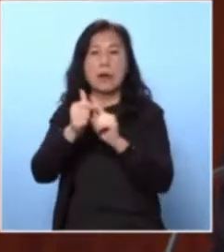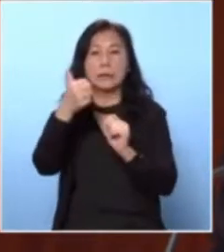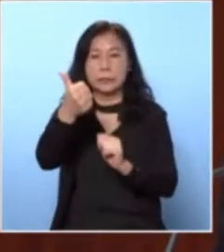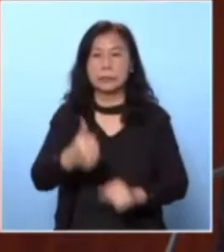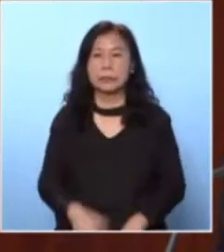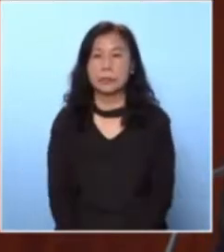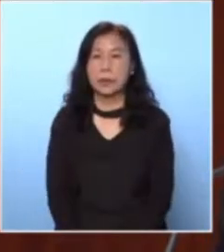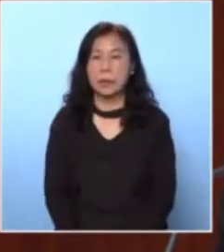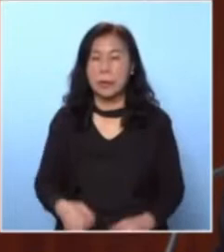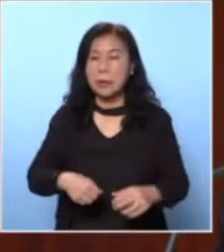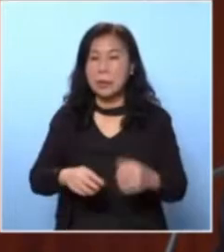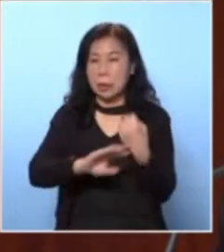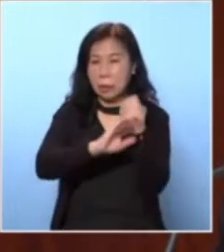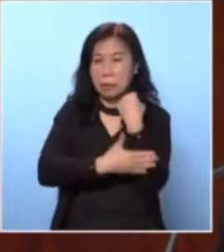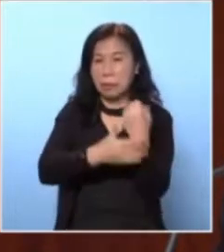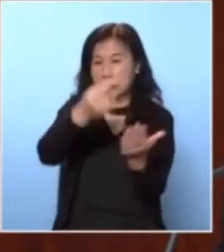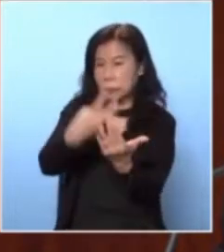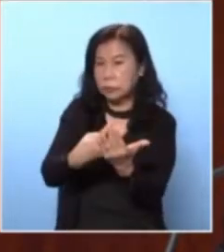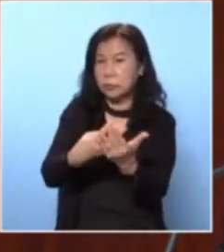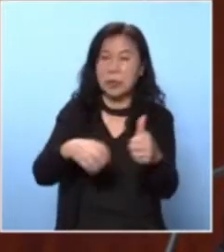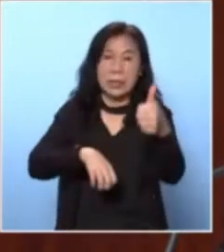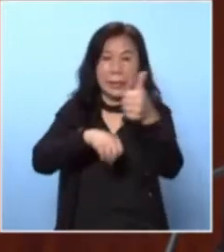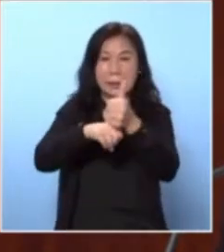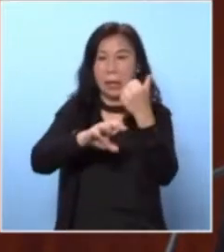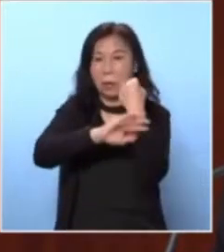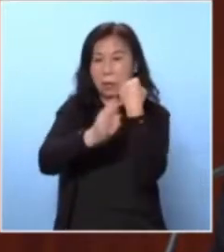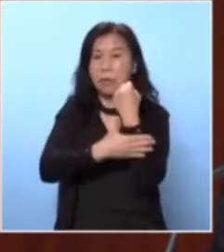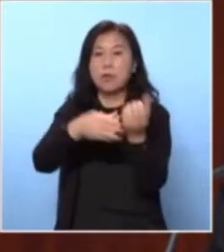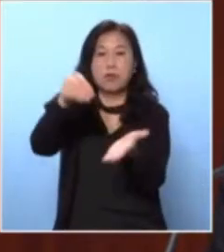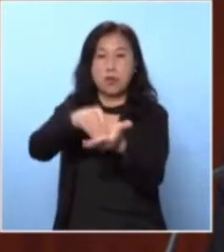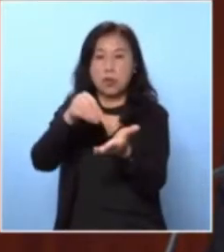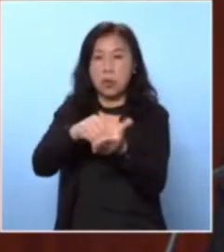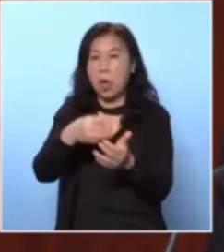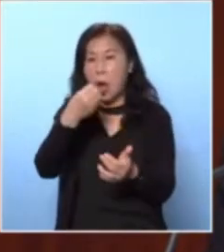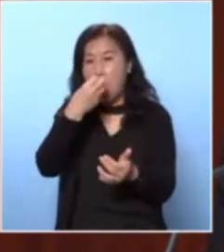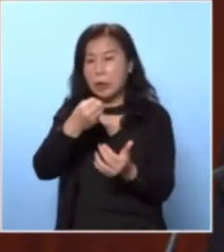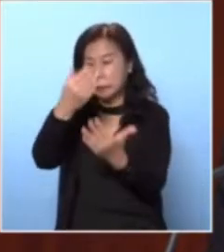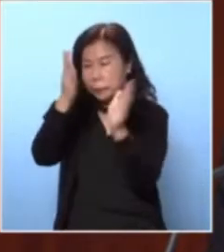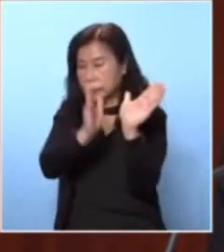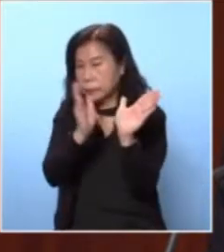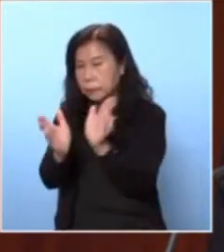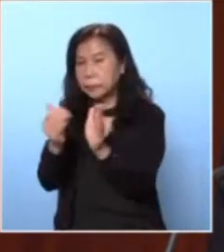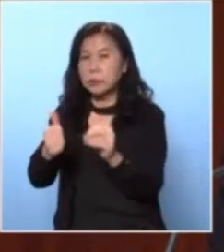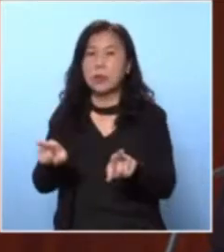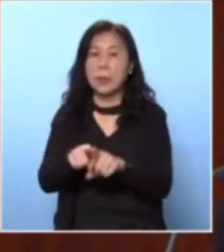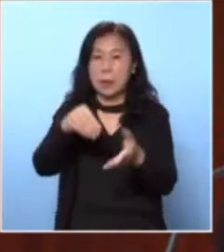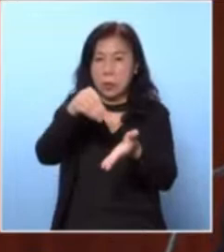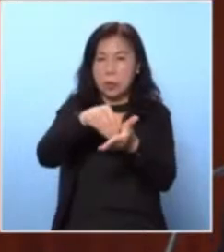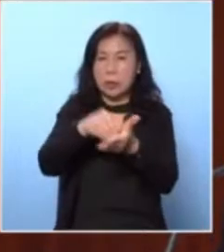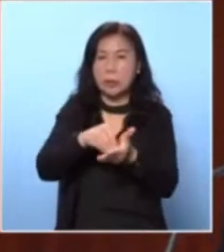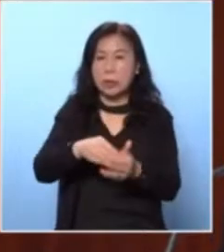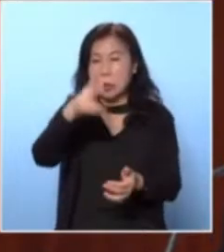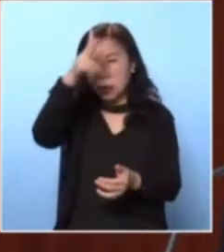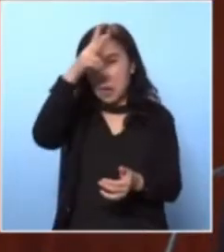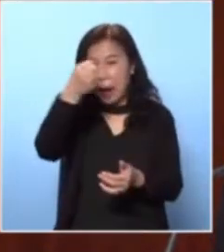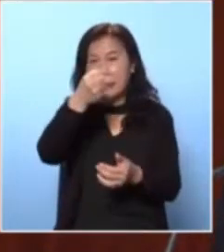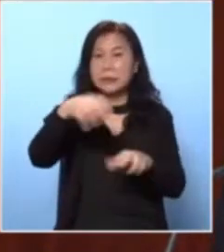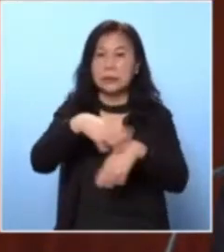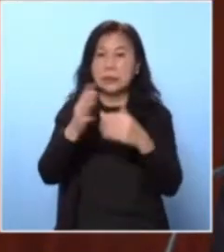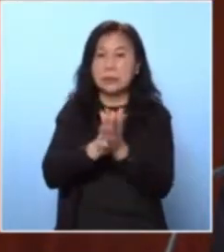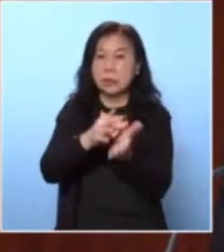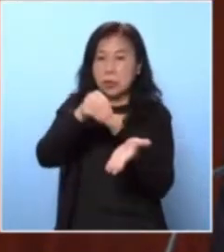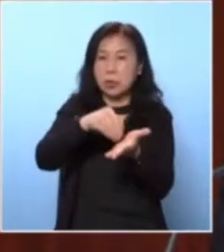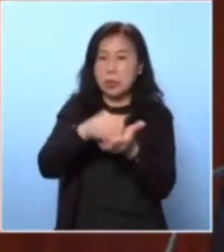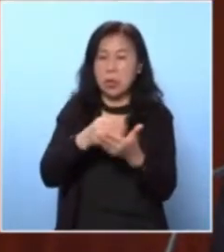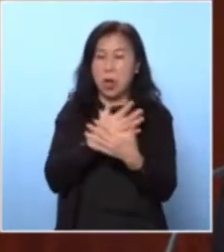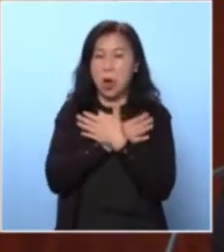people administering Hong Kong, and a high degree of autonomy. We will safeguard the constitutional order of the Hong Kong SAR as laid down by the Constitution of